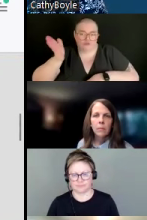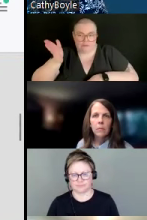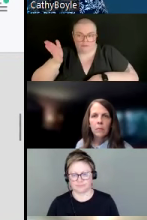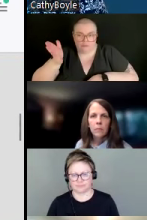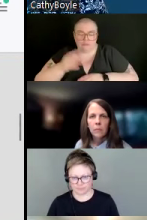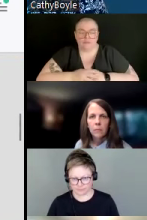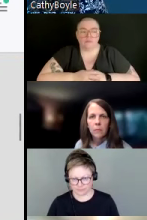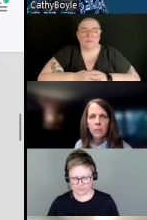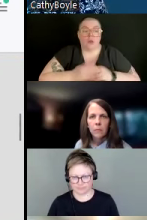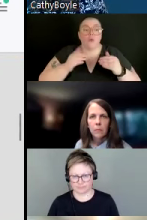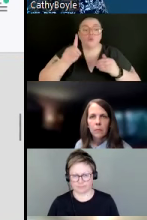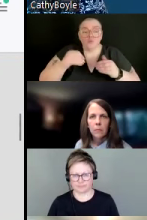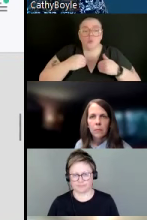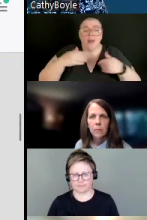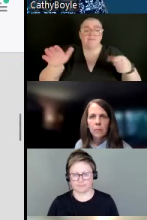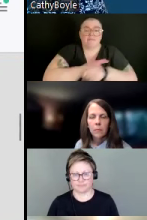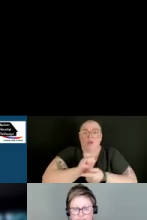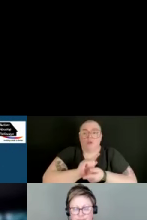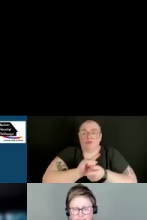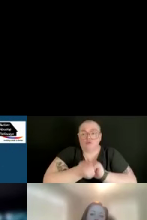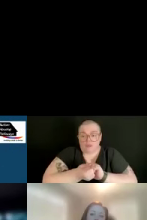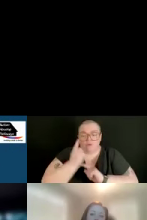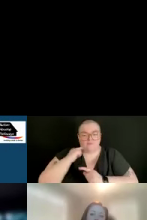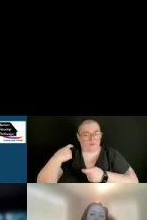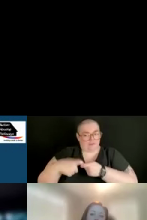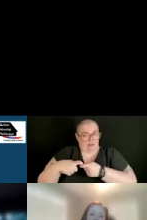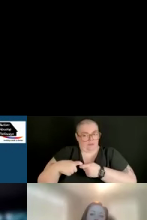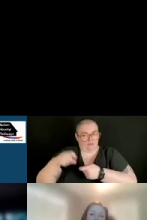do have completely translated materials for Spanish.